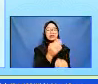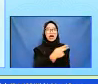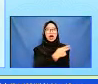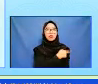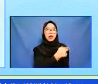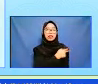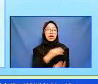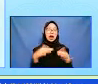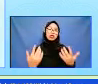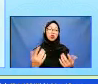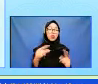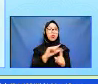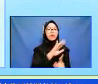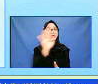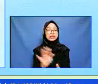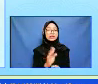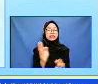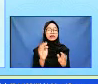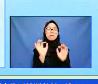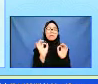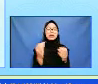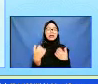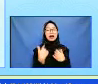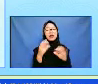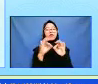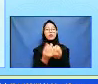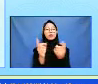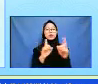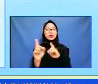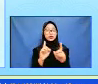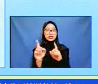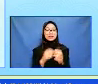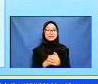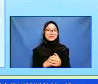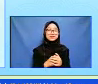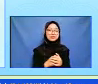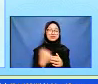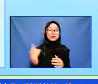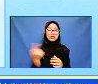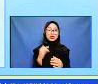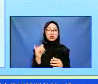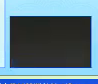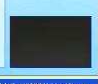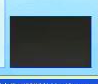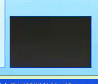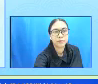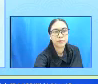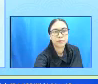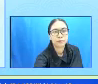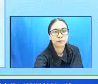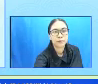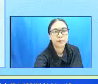strengthening CSO rules in voicing out the vulnerability group needs and aspiration to the